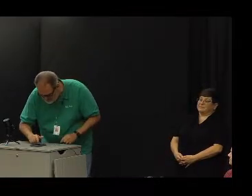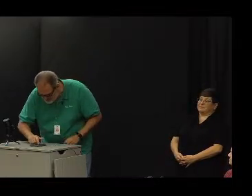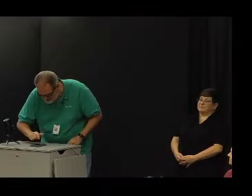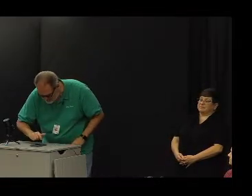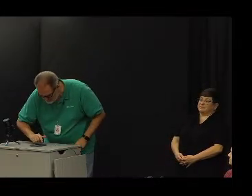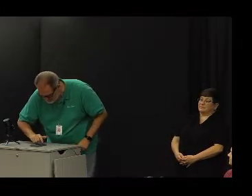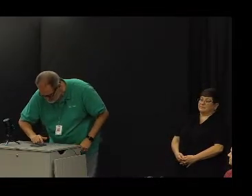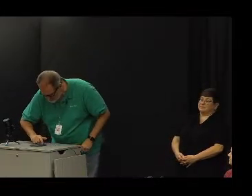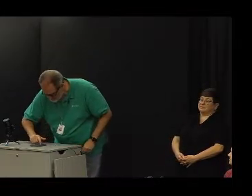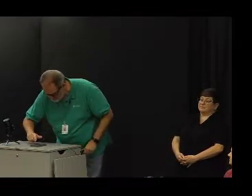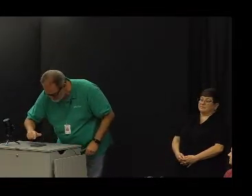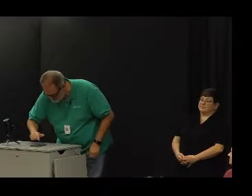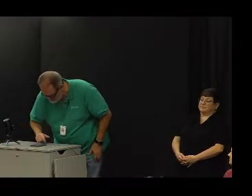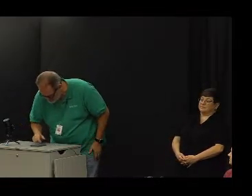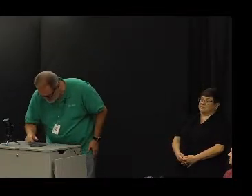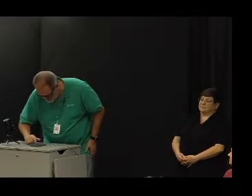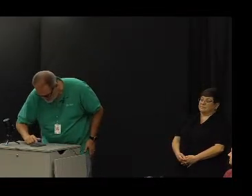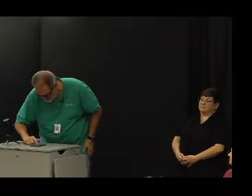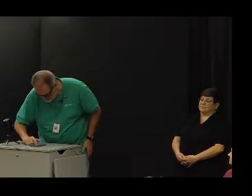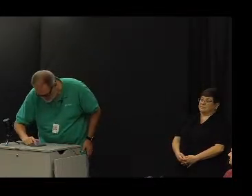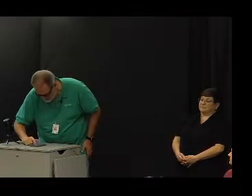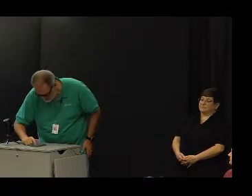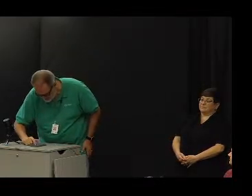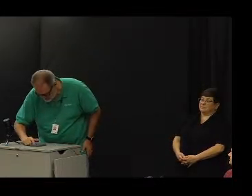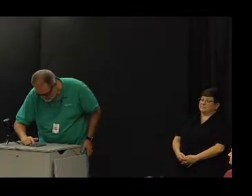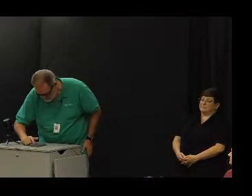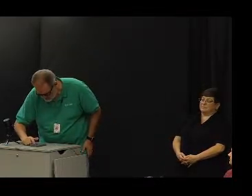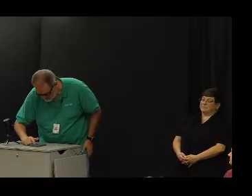focusing on continuing to grow in our program.